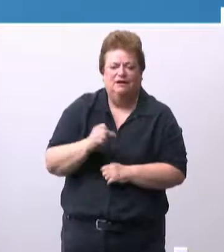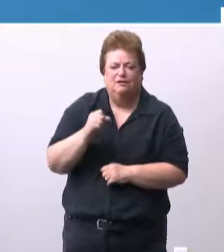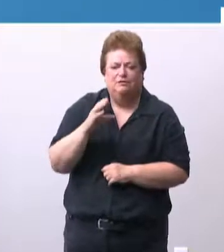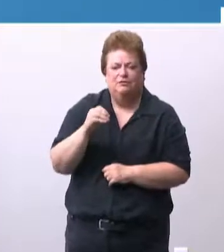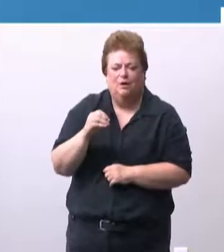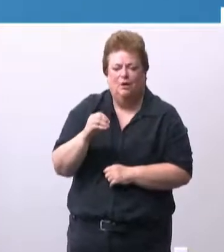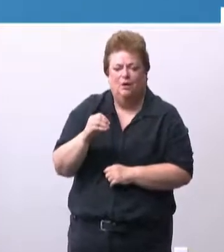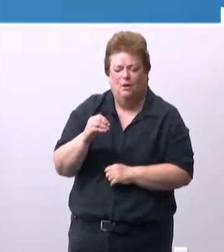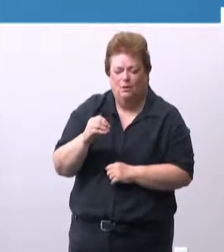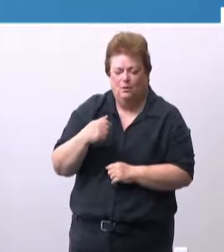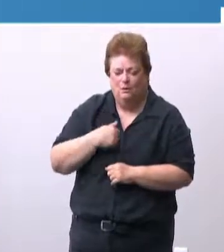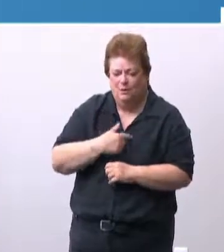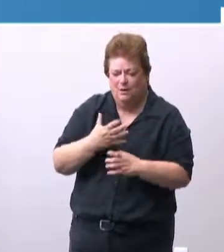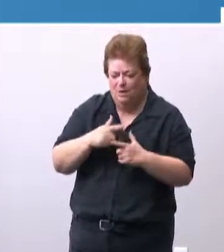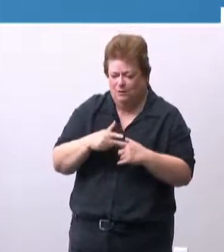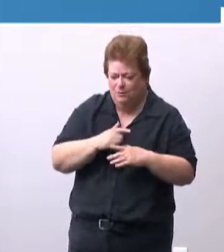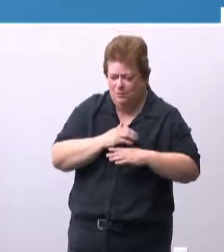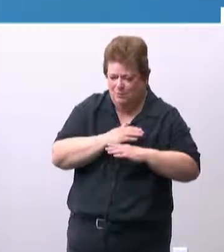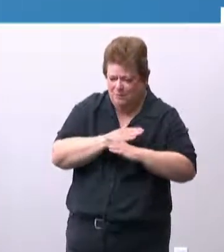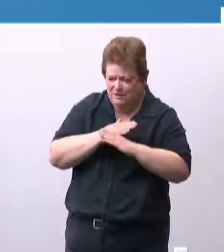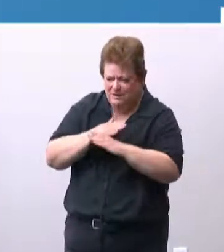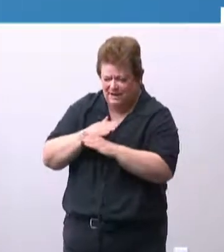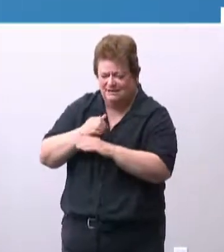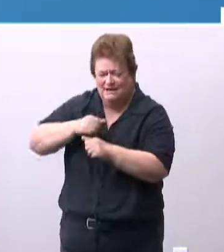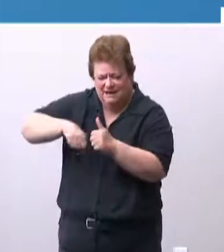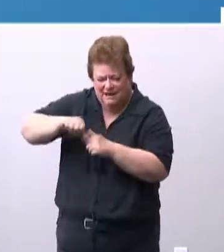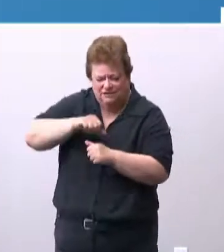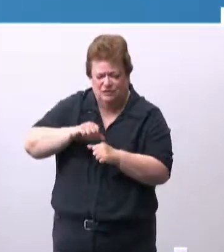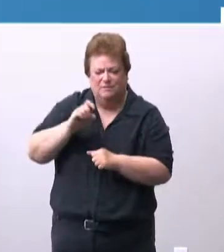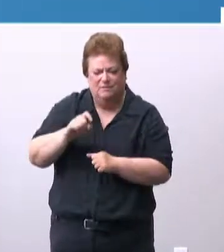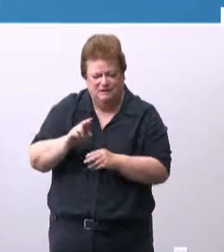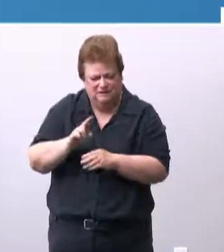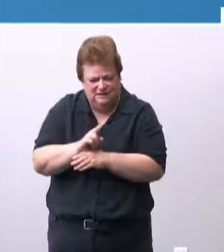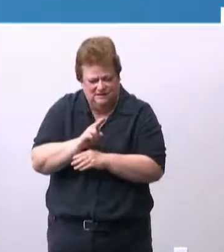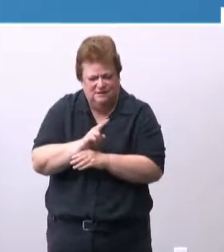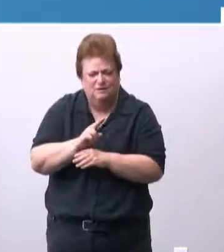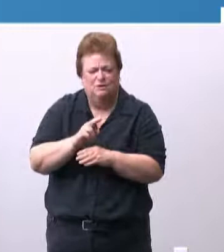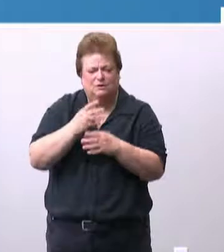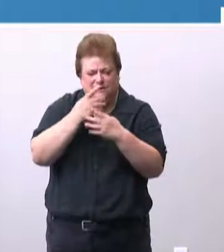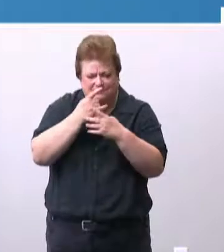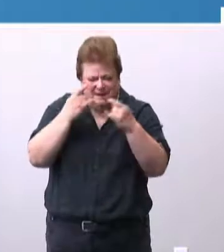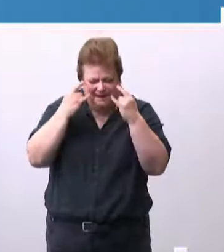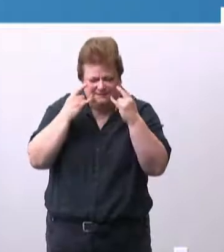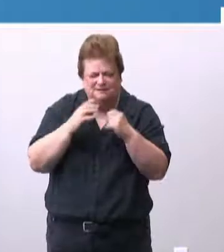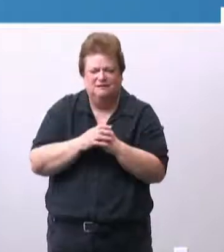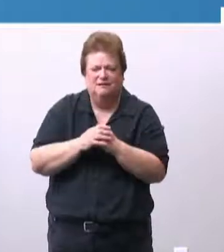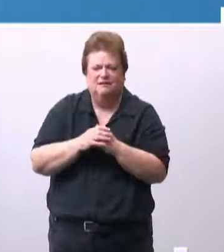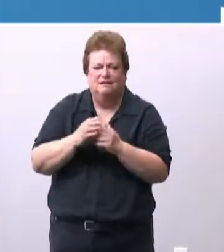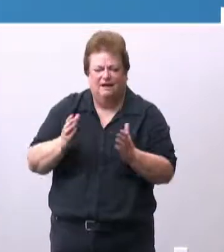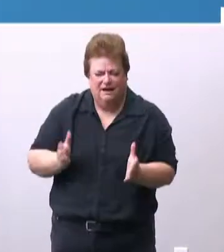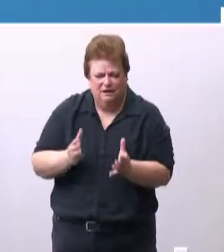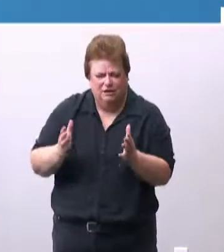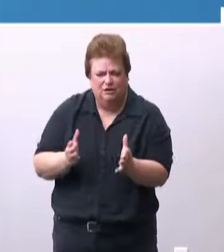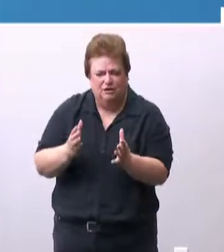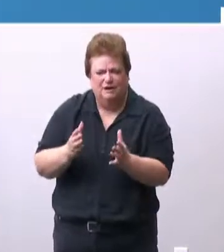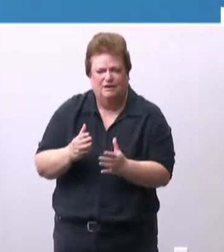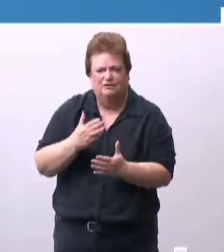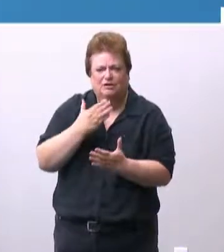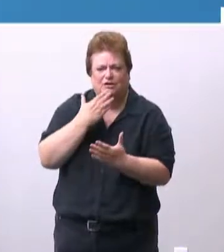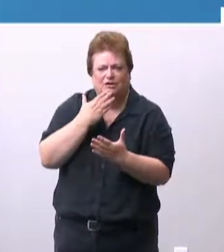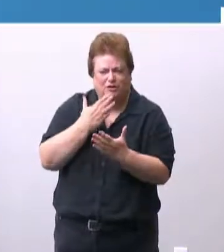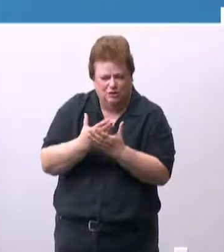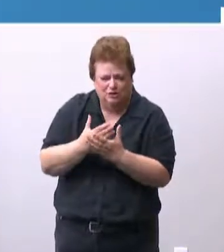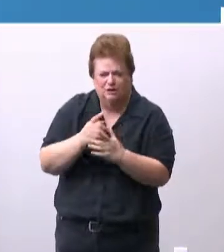to protect one another, we need to continue to wear our masks. We need to continue to encourage good